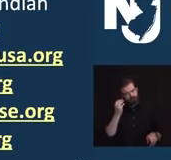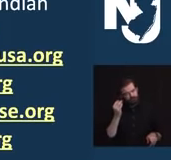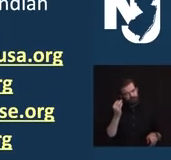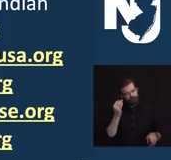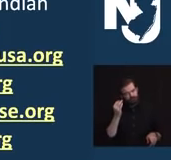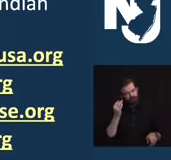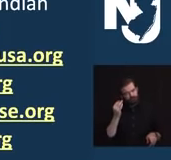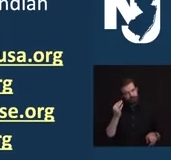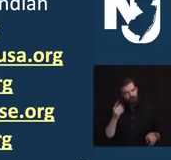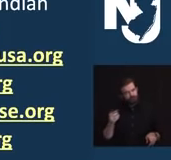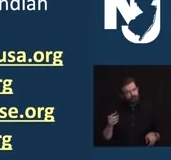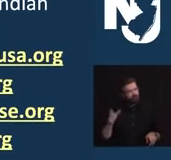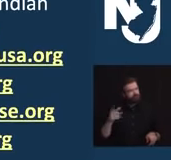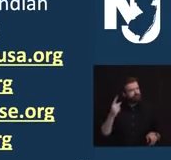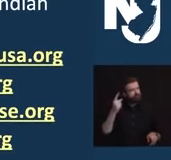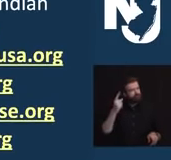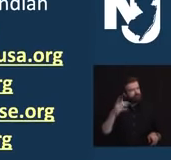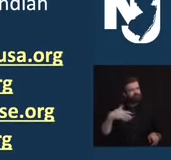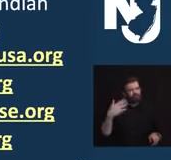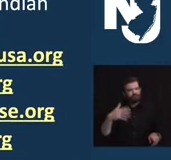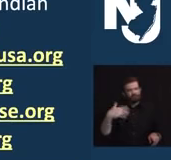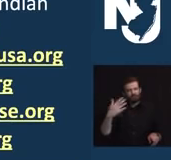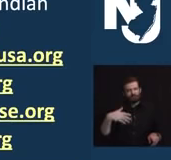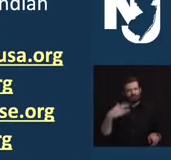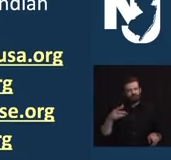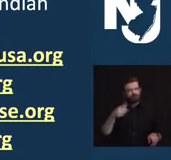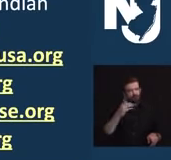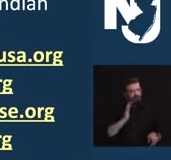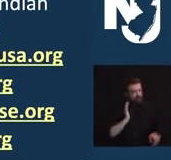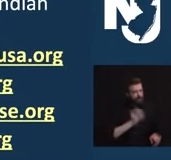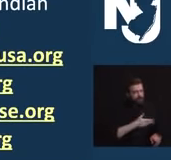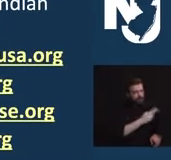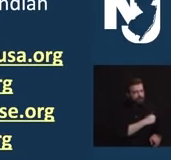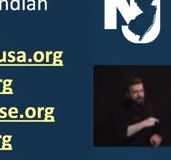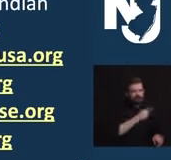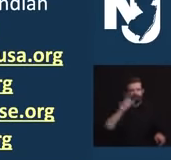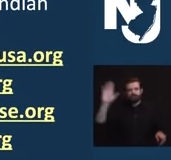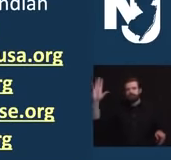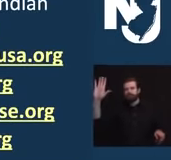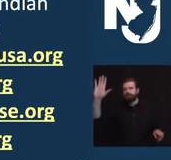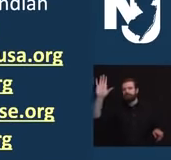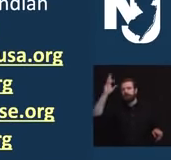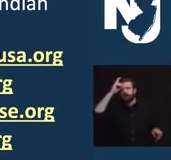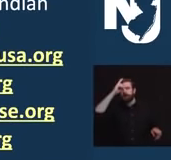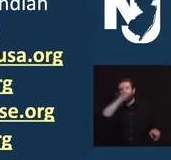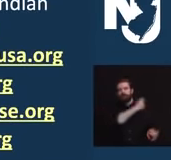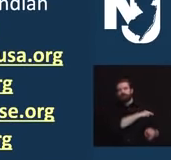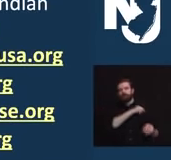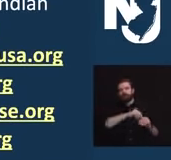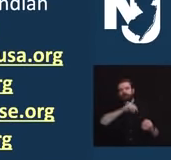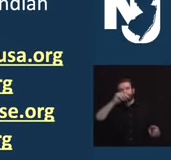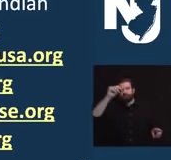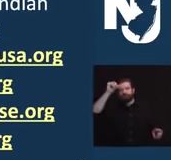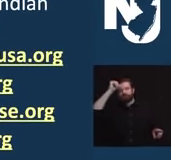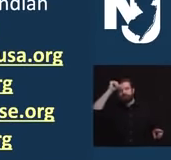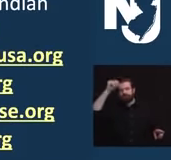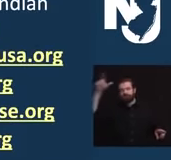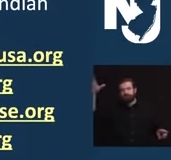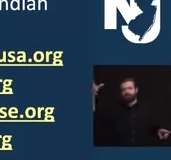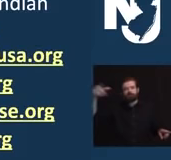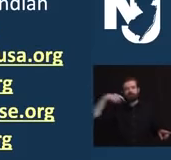of India, and I assume it's their administration. I had a fair number of conversations over the weekend on specific